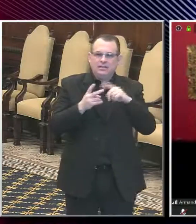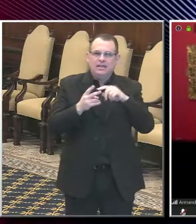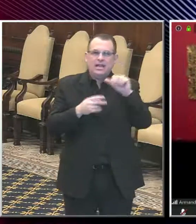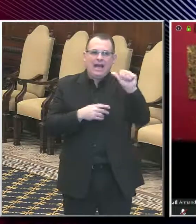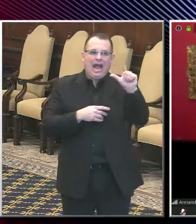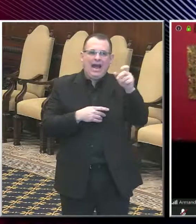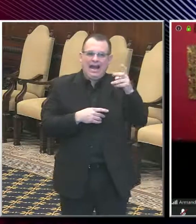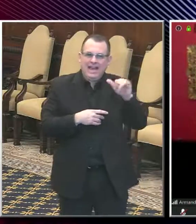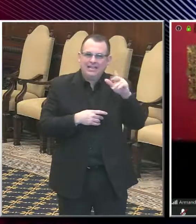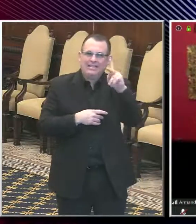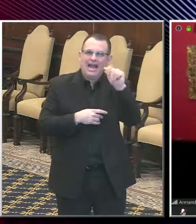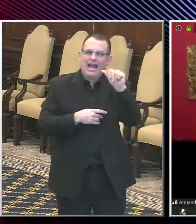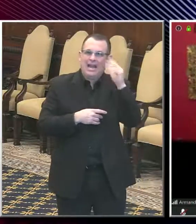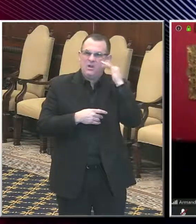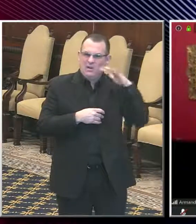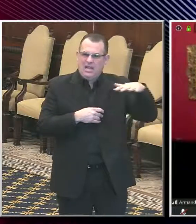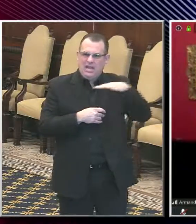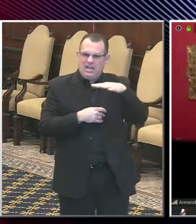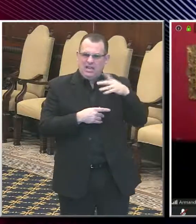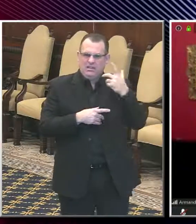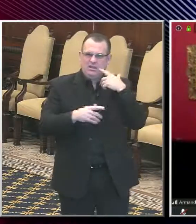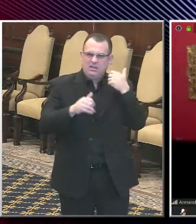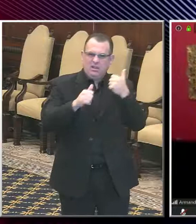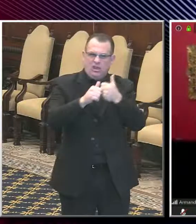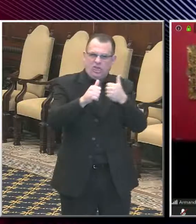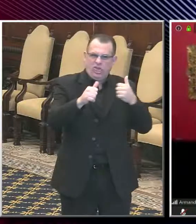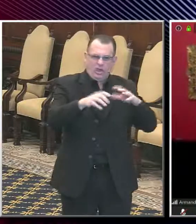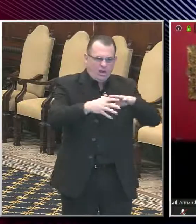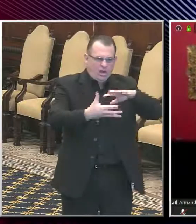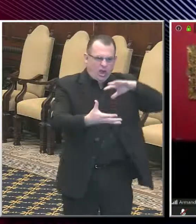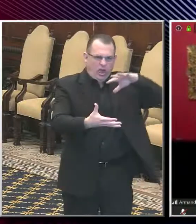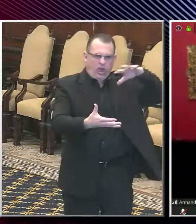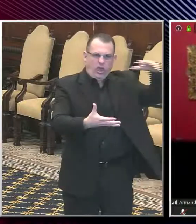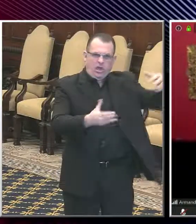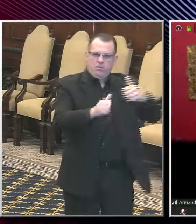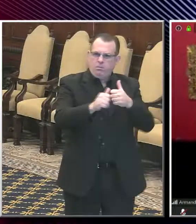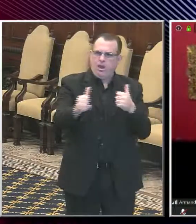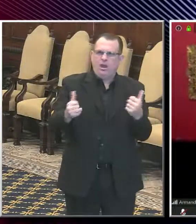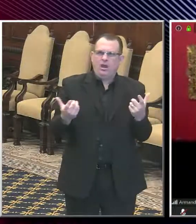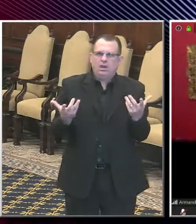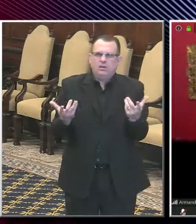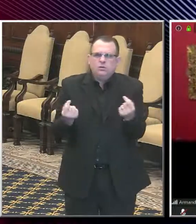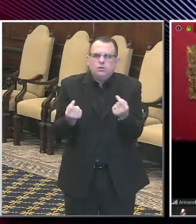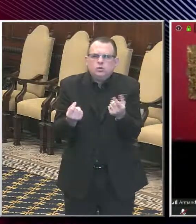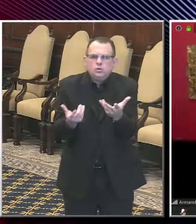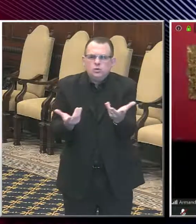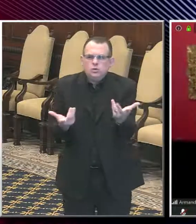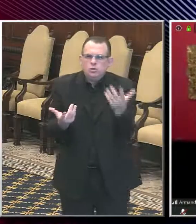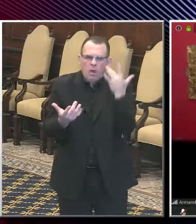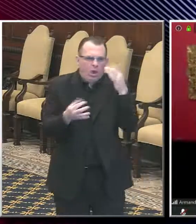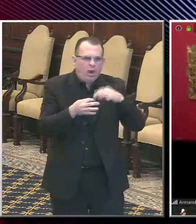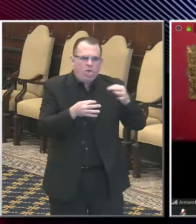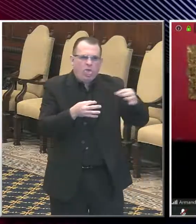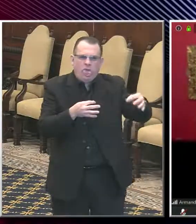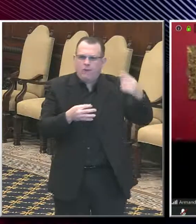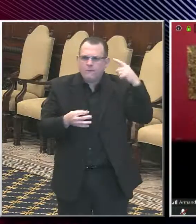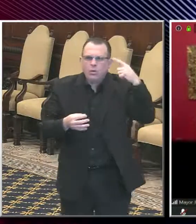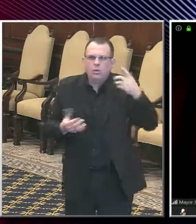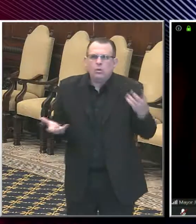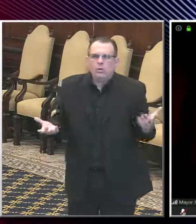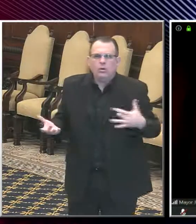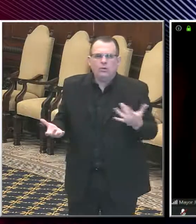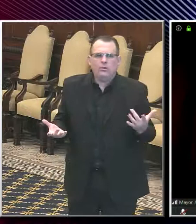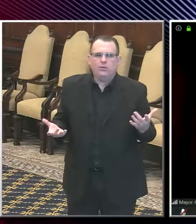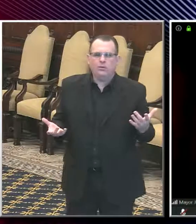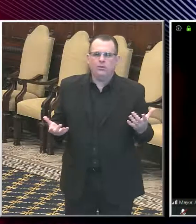any backlog of the garbage collection through the city, if there's any modification that has been made to the delay in the services that the city had announced. I will